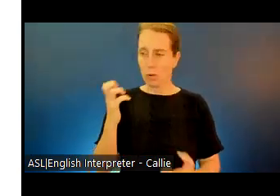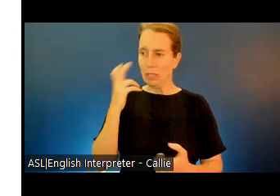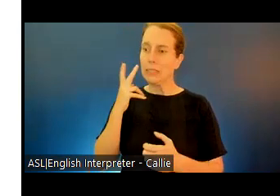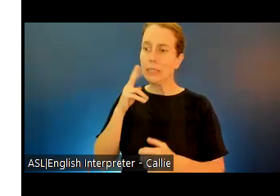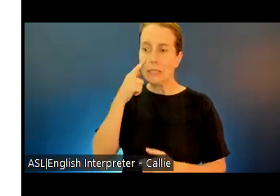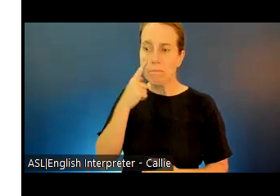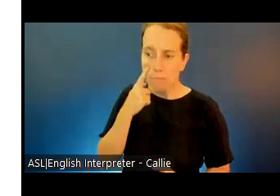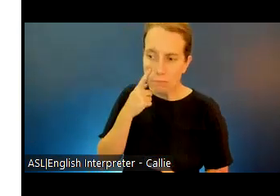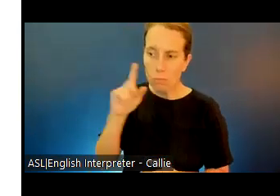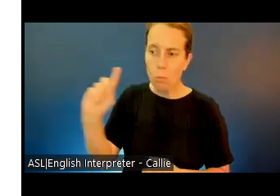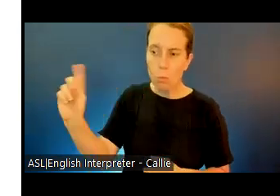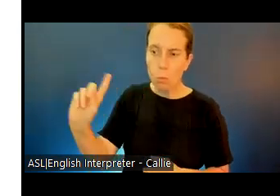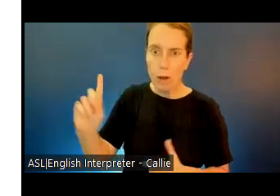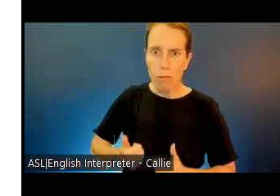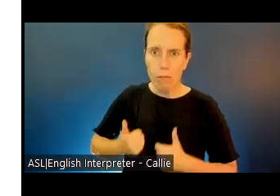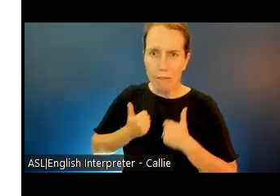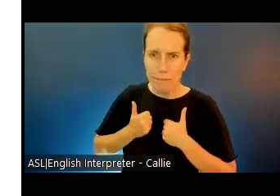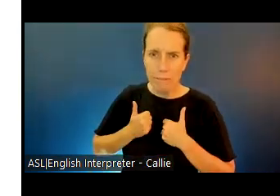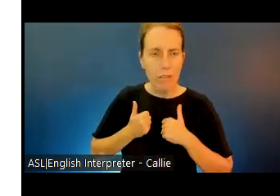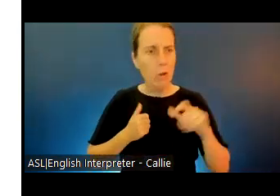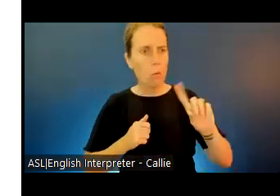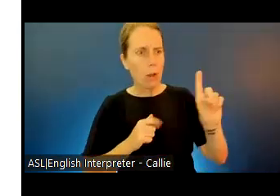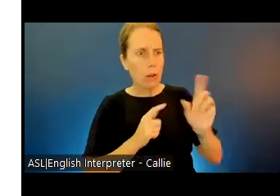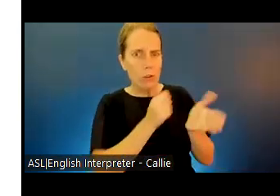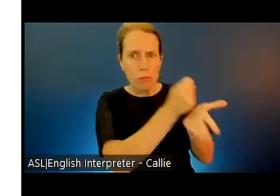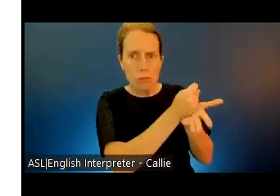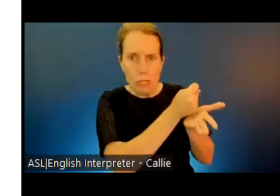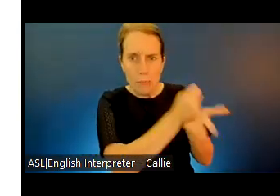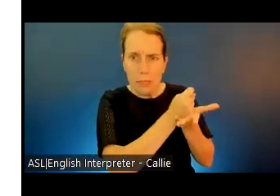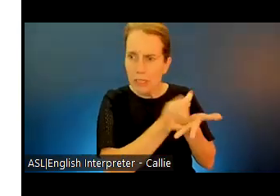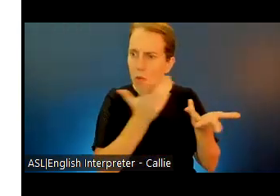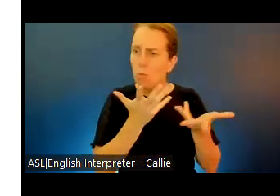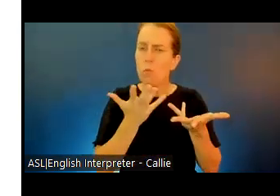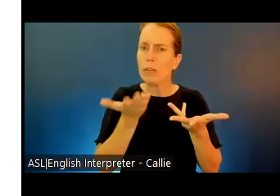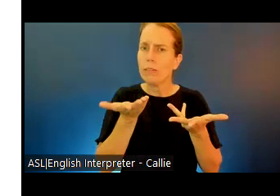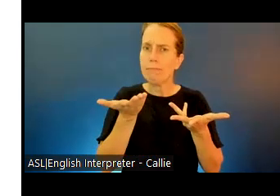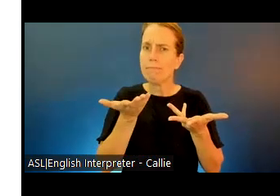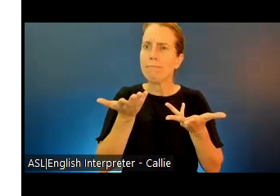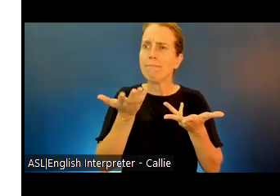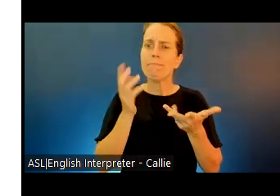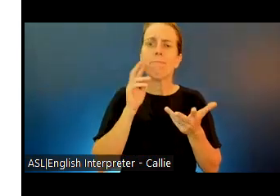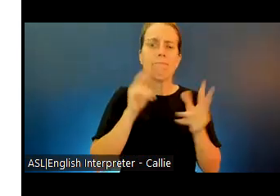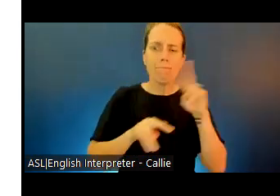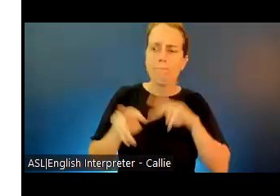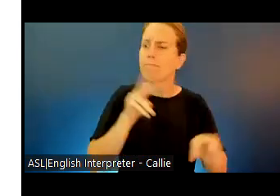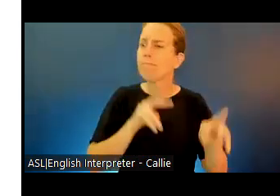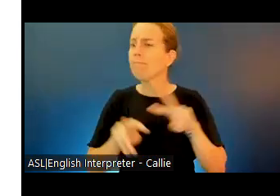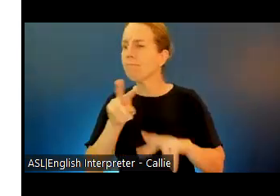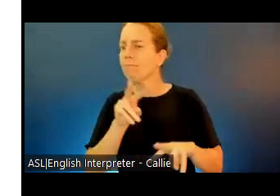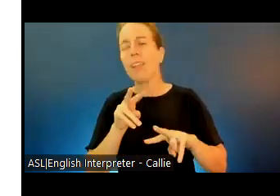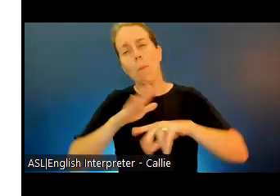receiving treatment, and get a sense. Of course, you're not going to get a complete sense, but get something of a sense of how you feel